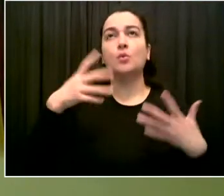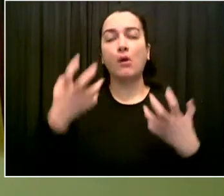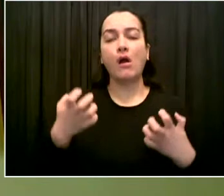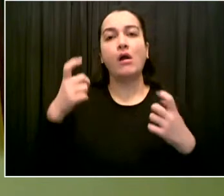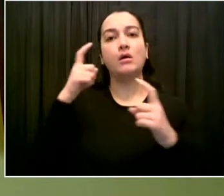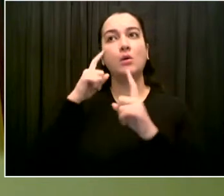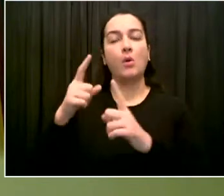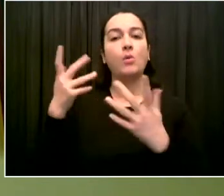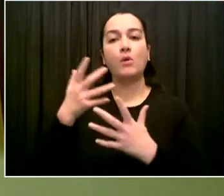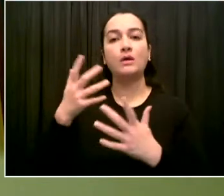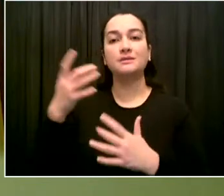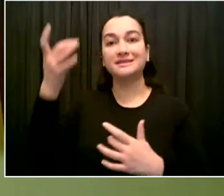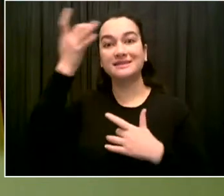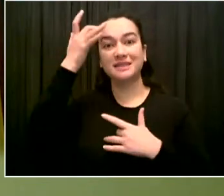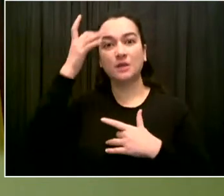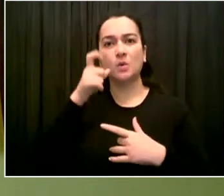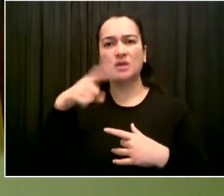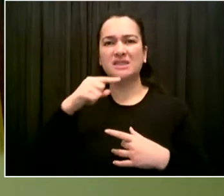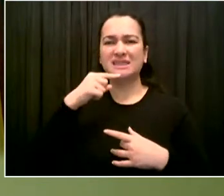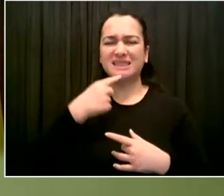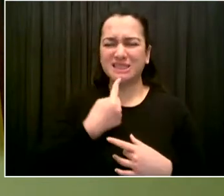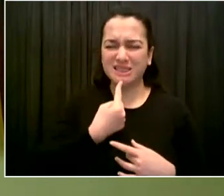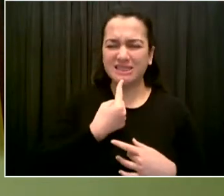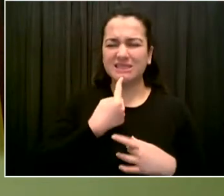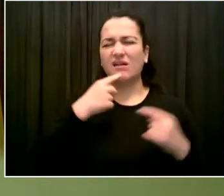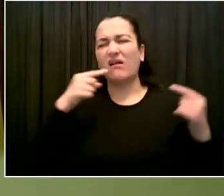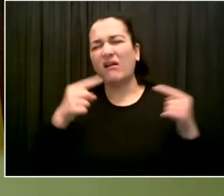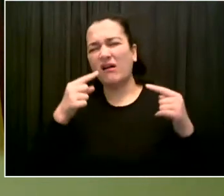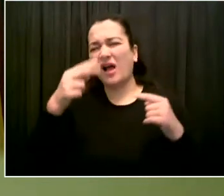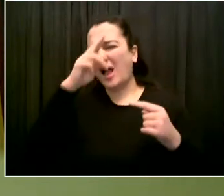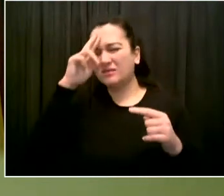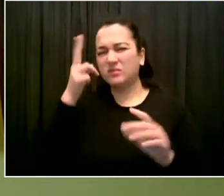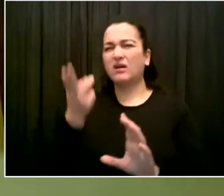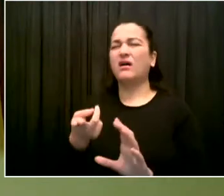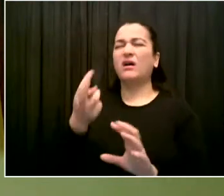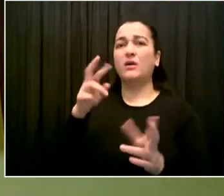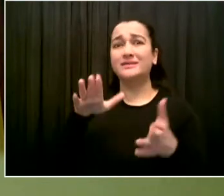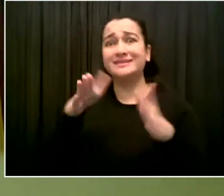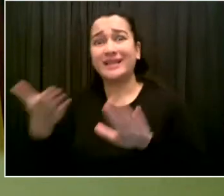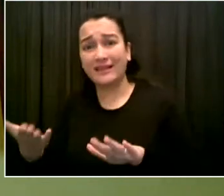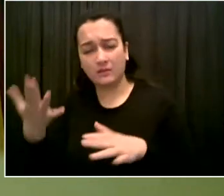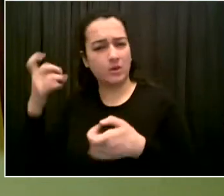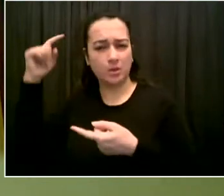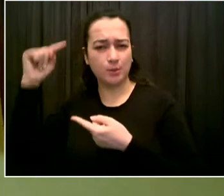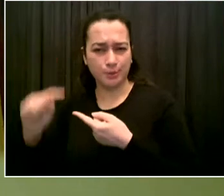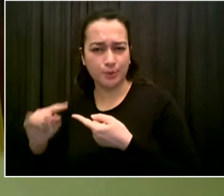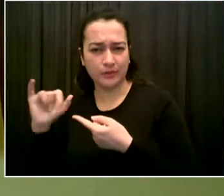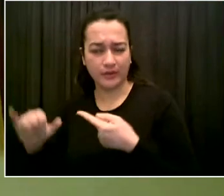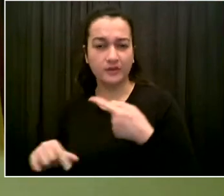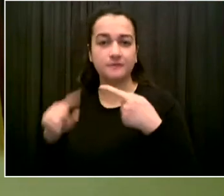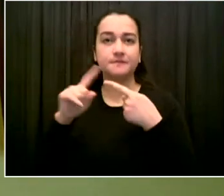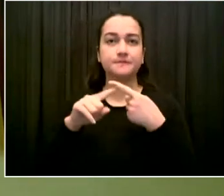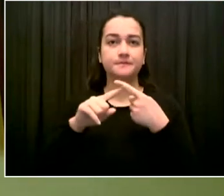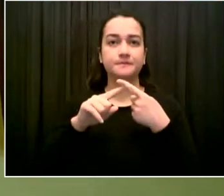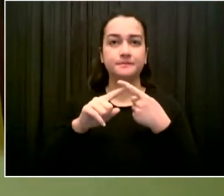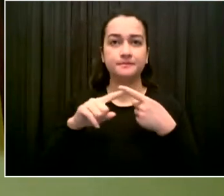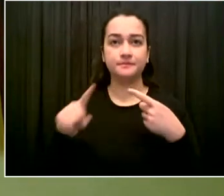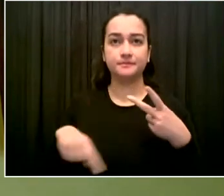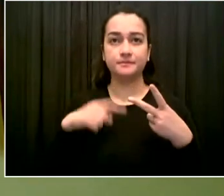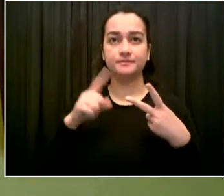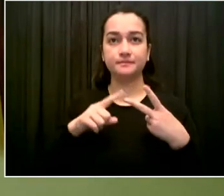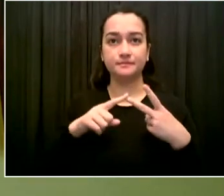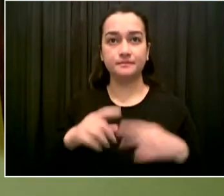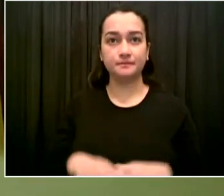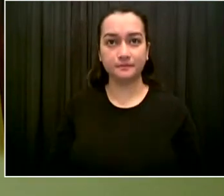for vaccination. So that's number one. So we need to get to a level where we have, better epidemic control. But then number two, we need to get to a point